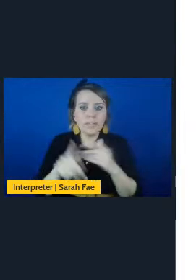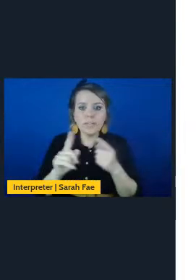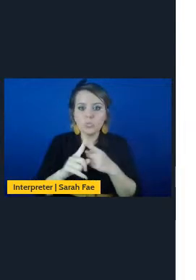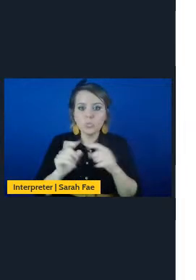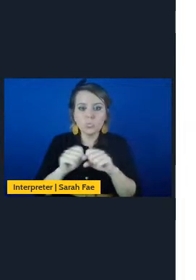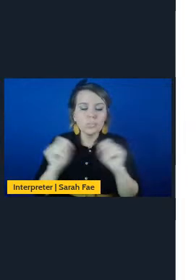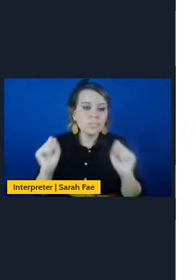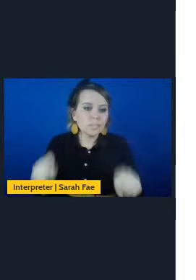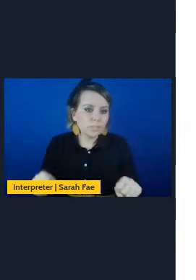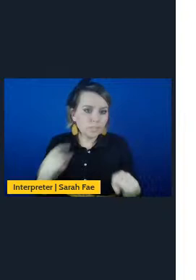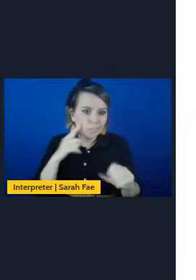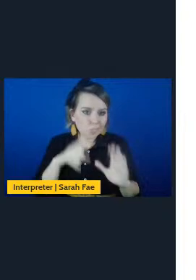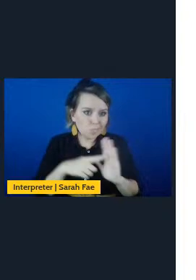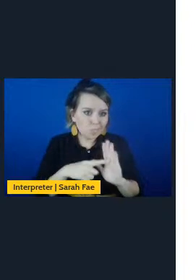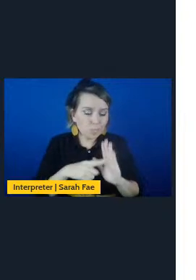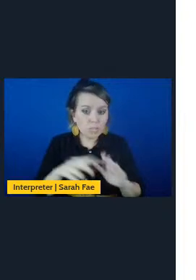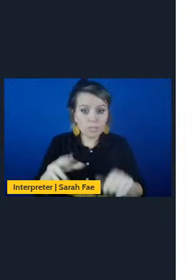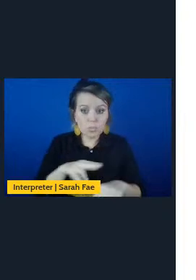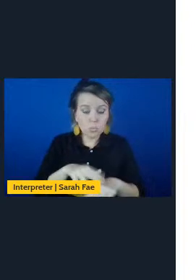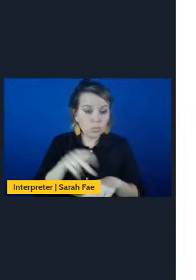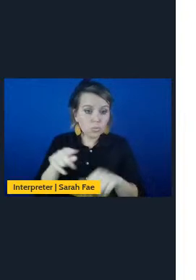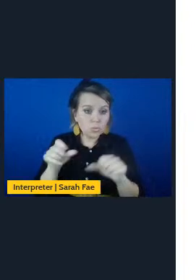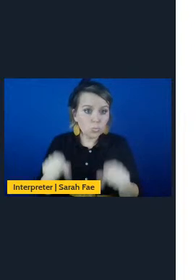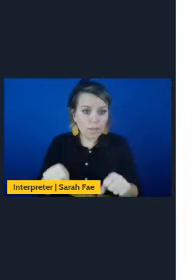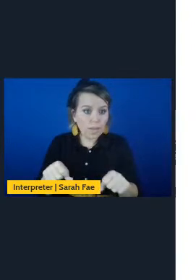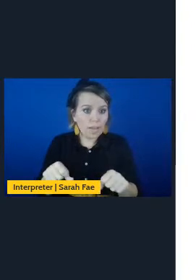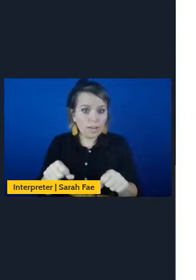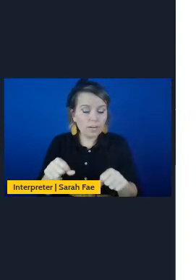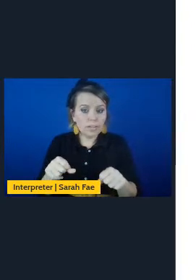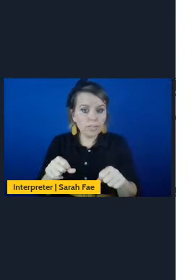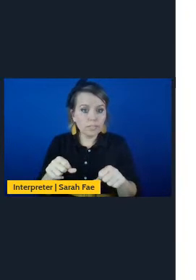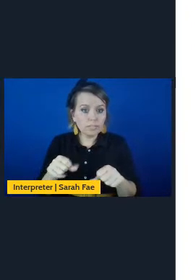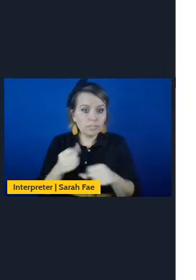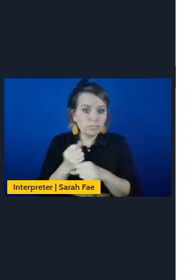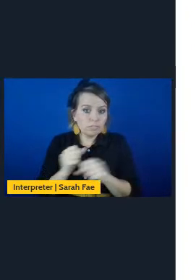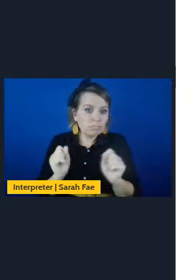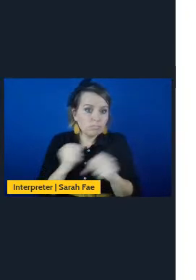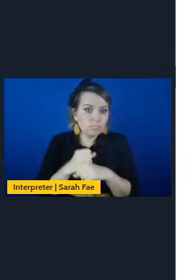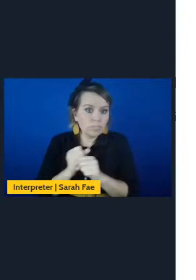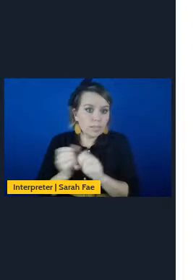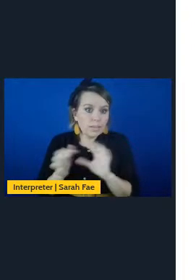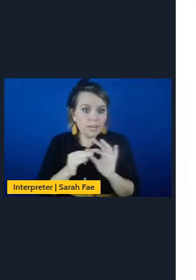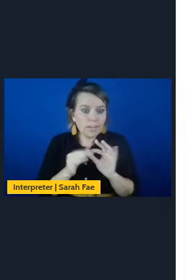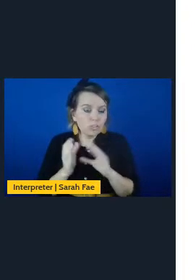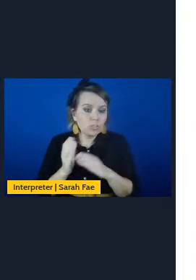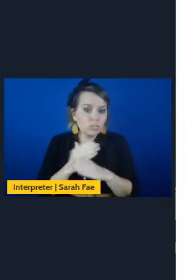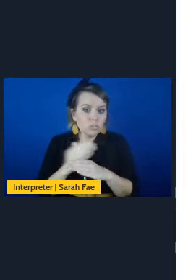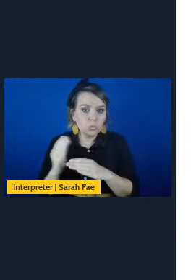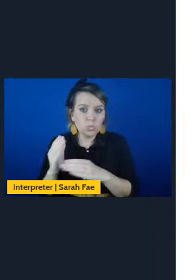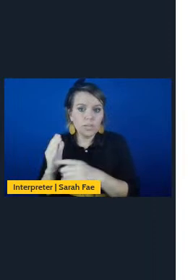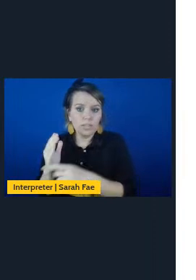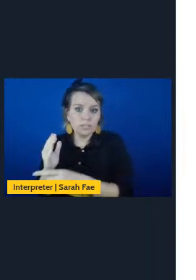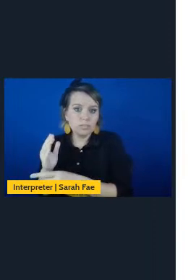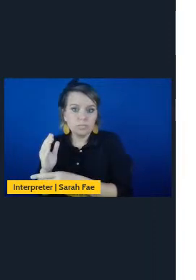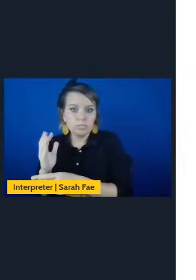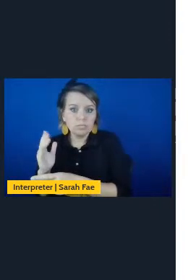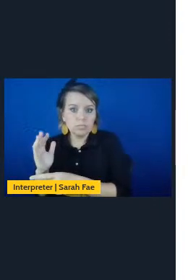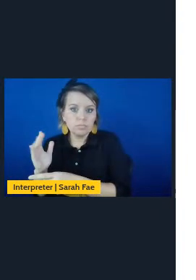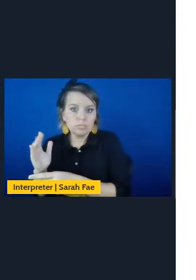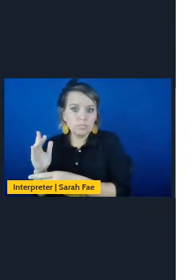example. Of course, you can safely create connection between GitHub Actions and AWS to allow deployments.